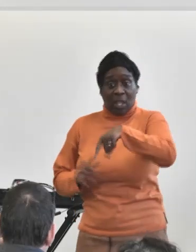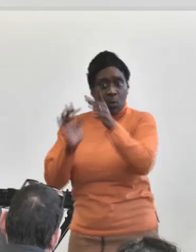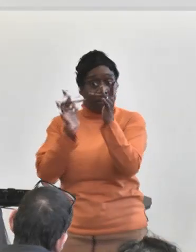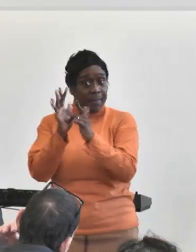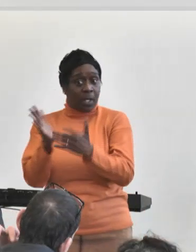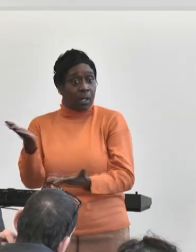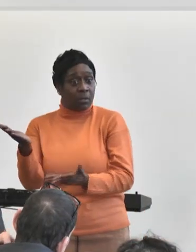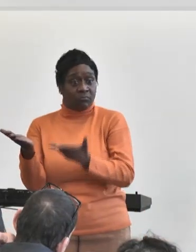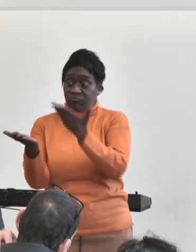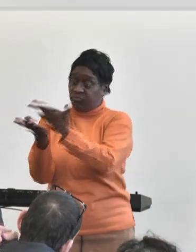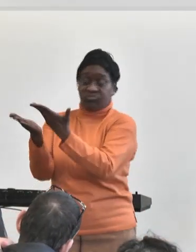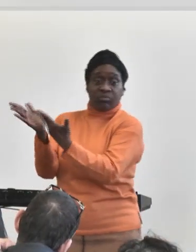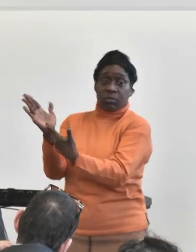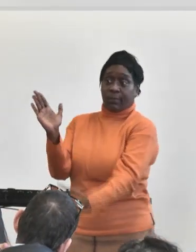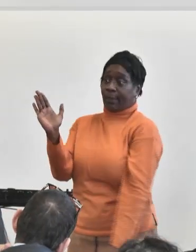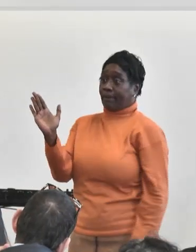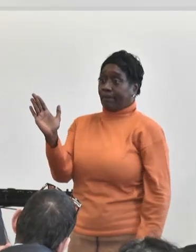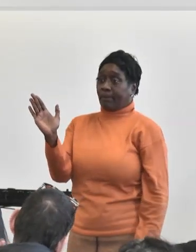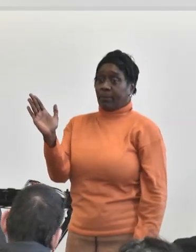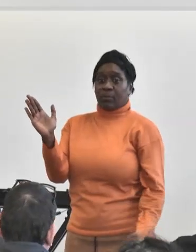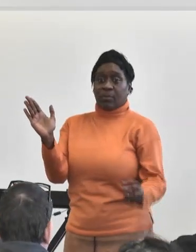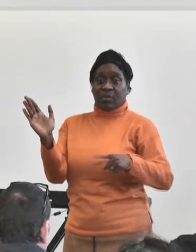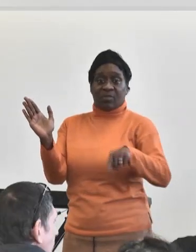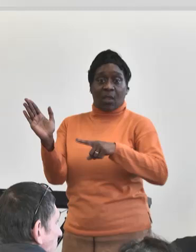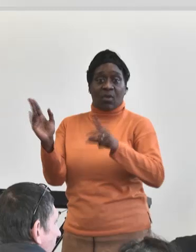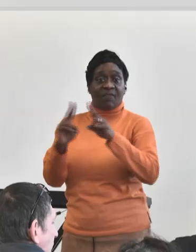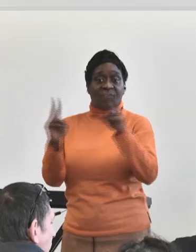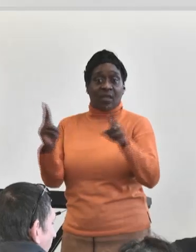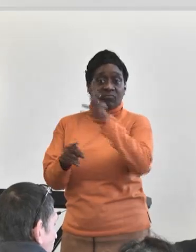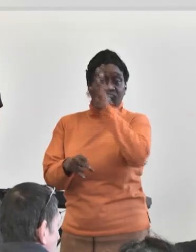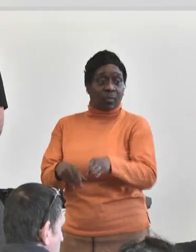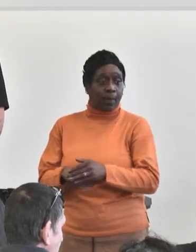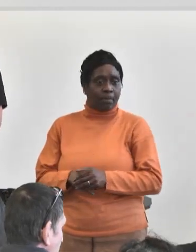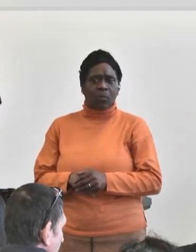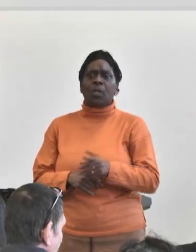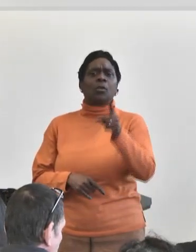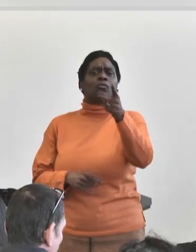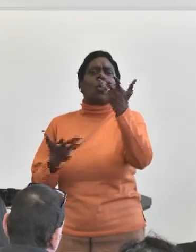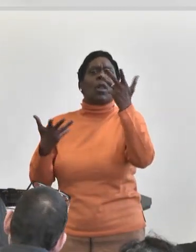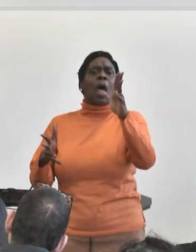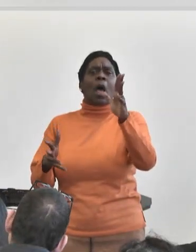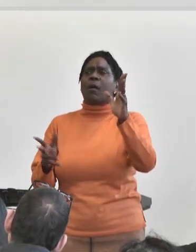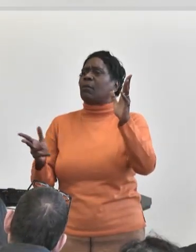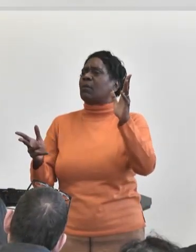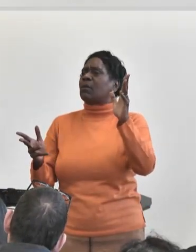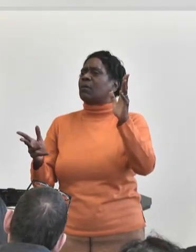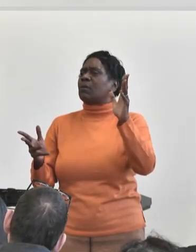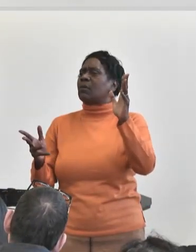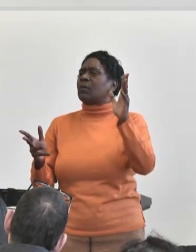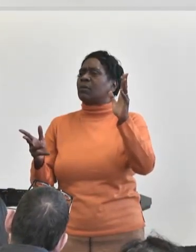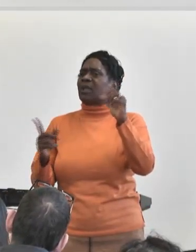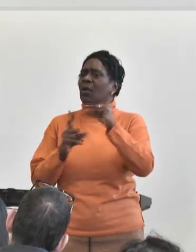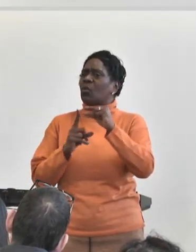biblical. Fueron bíblicos. They were exclusive. Eran exclusivos. Listen, don't let that word intimidate you no as